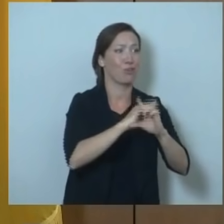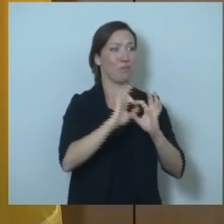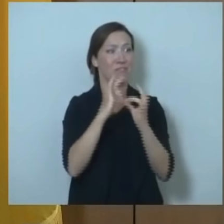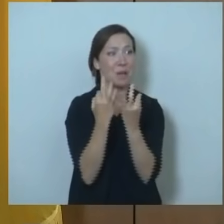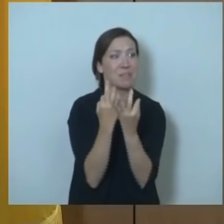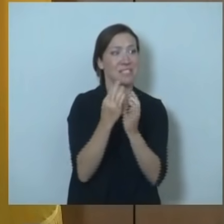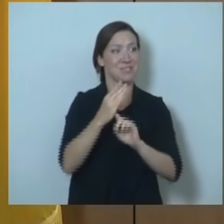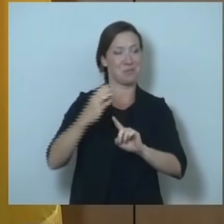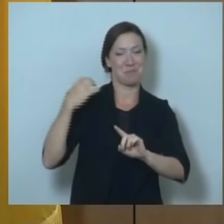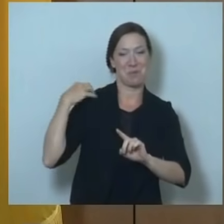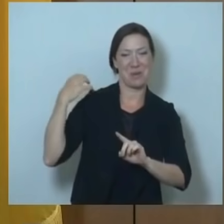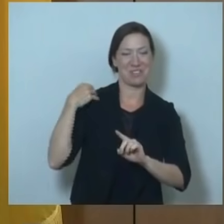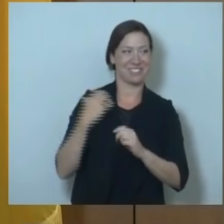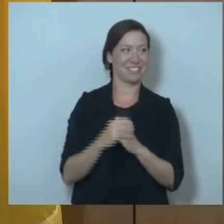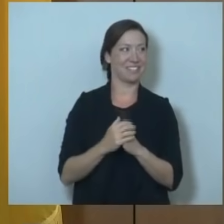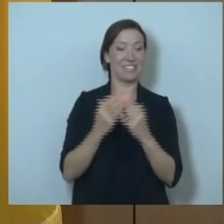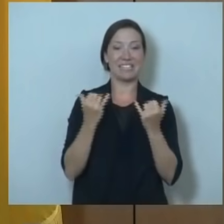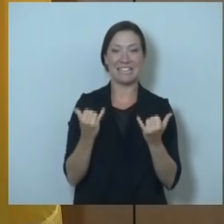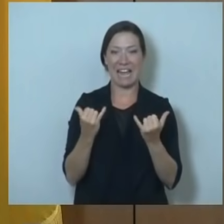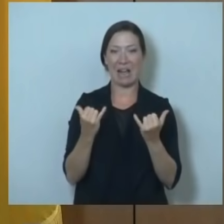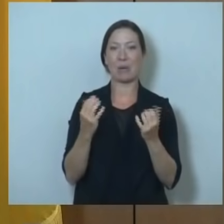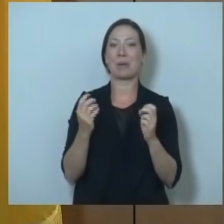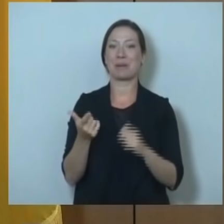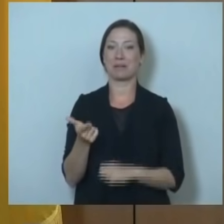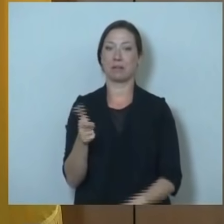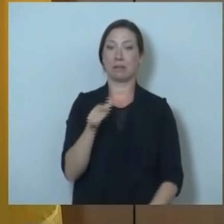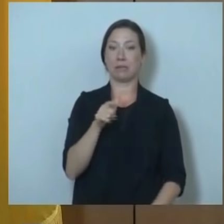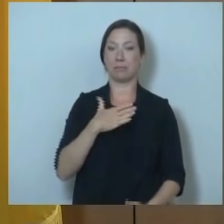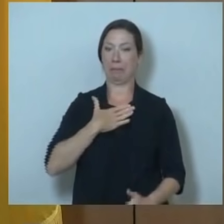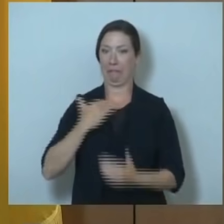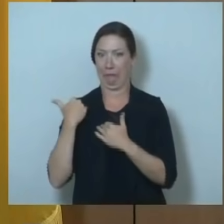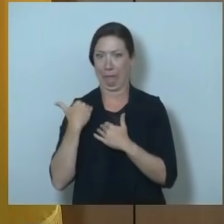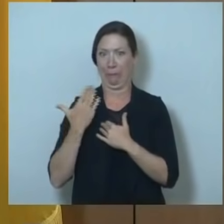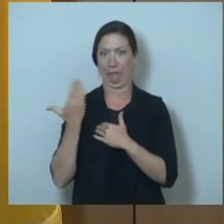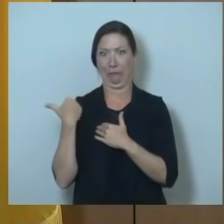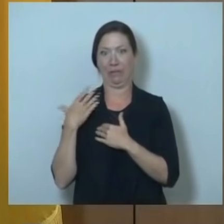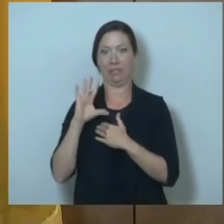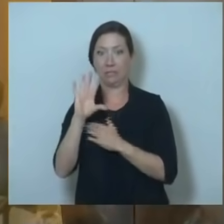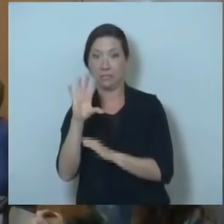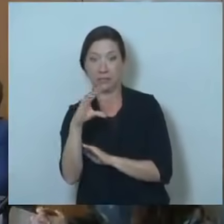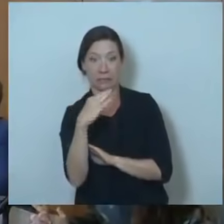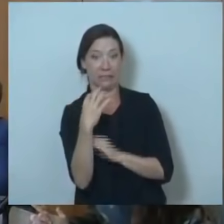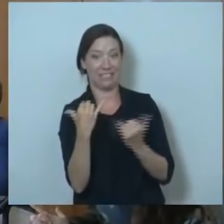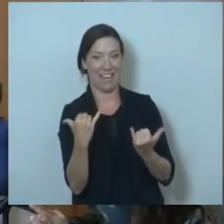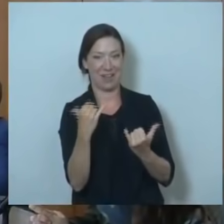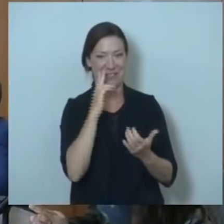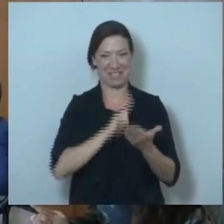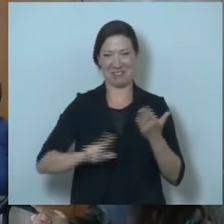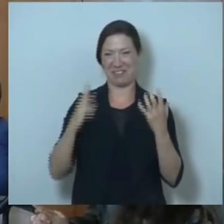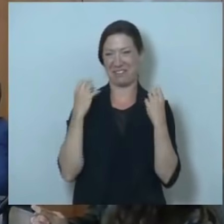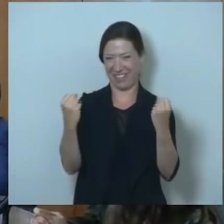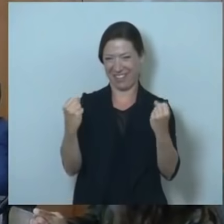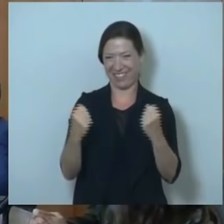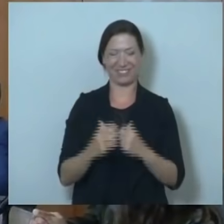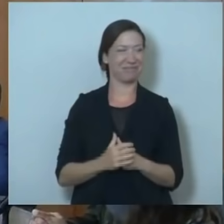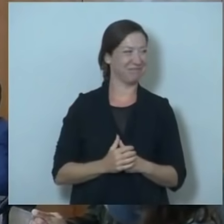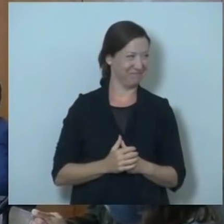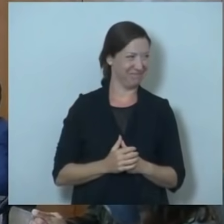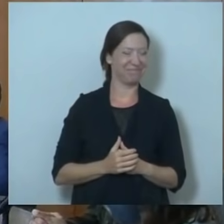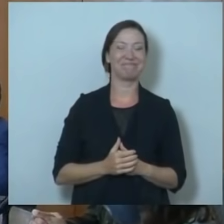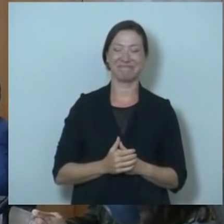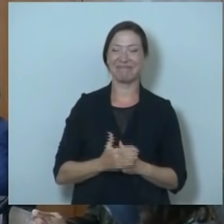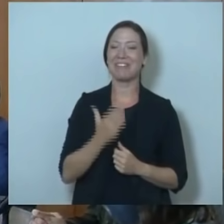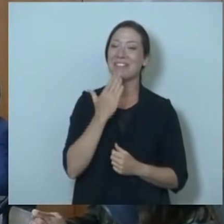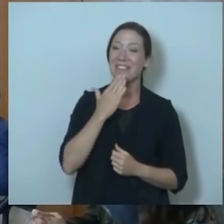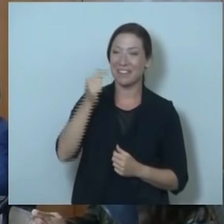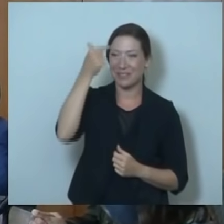job so I give better cues. Now we can go to the Secretary of Health. That's my fault. Now to the Secretary of Health. Thank you, Governor, and I would echo